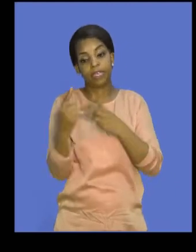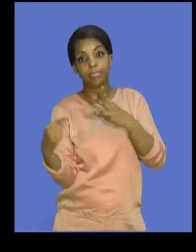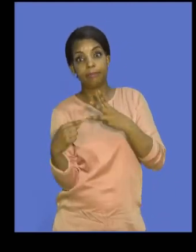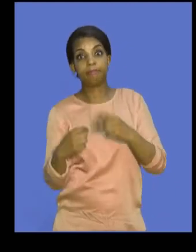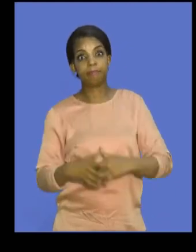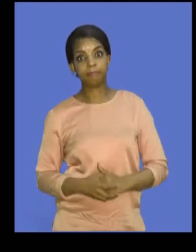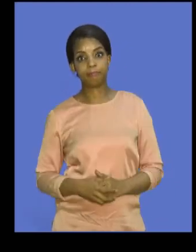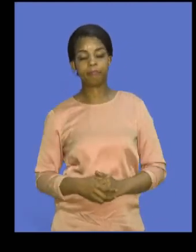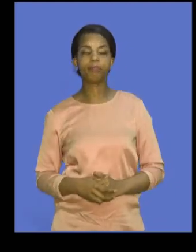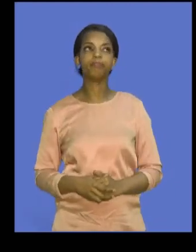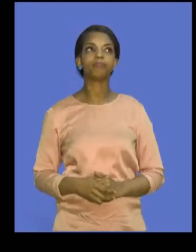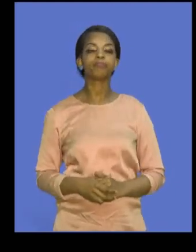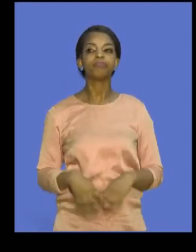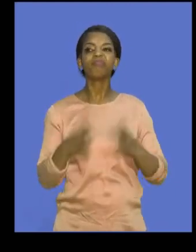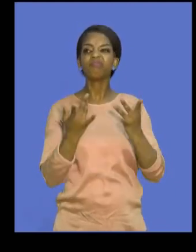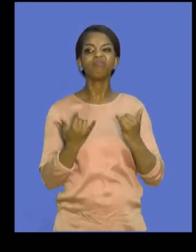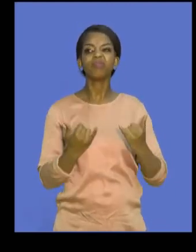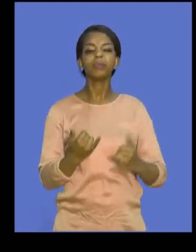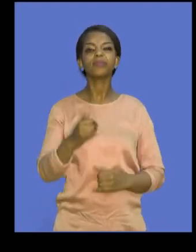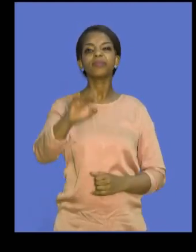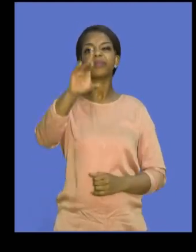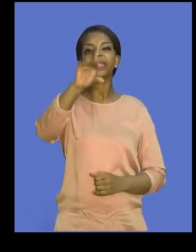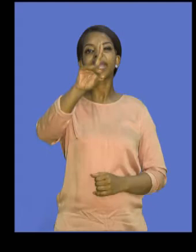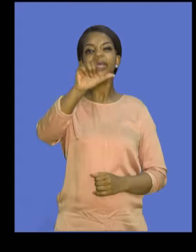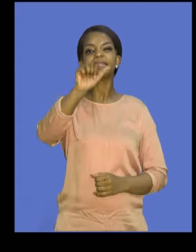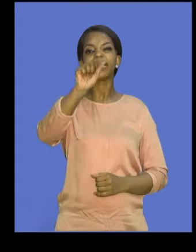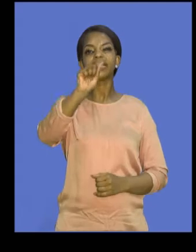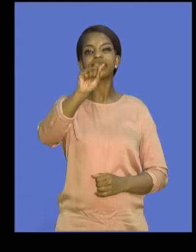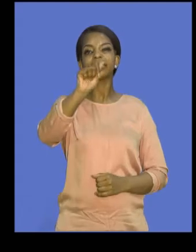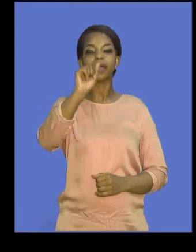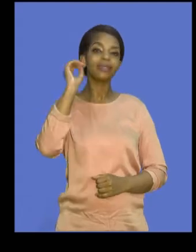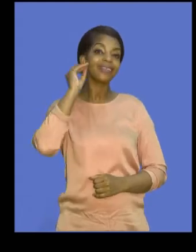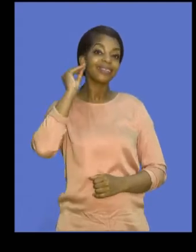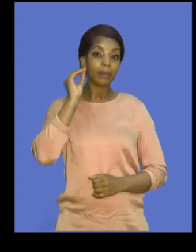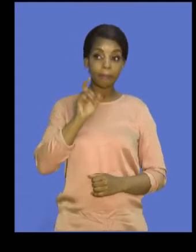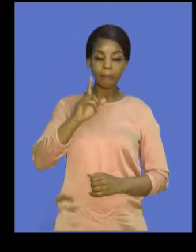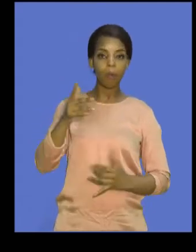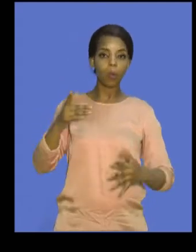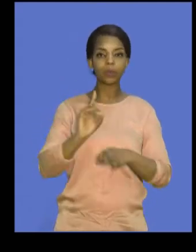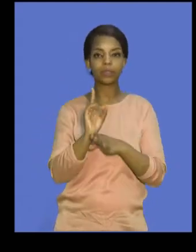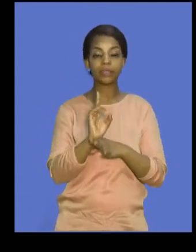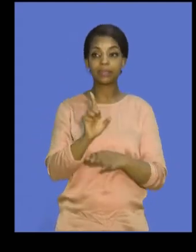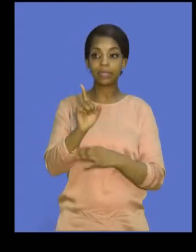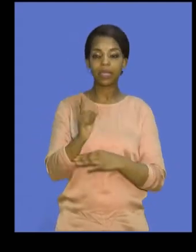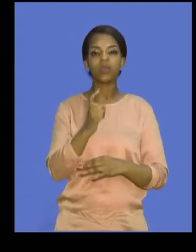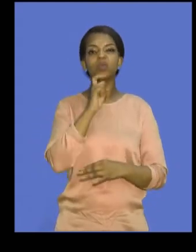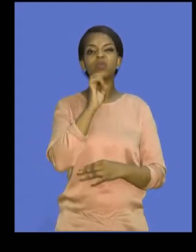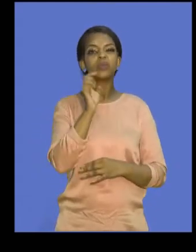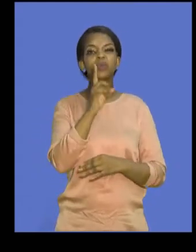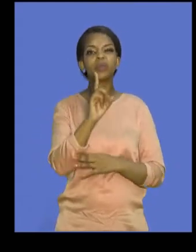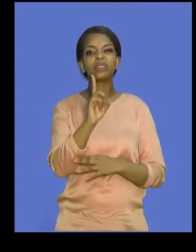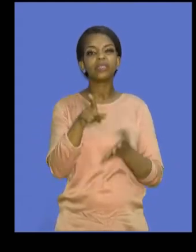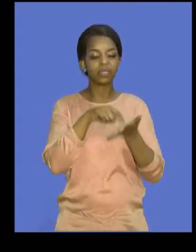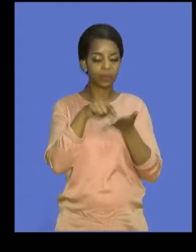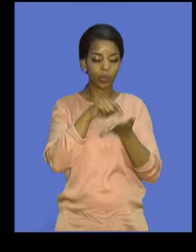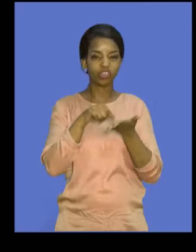with data, it's either going to be equations and graphs. So we're going to use patterns to talk about